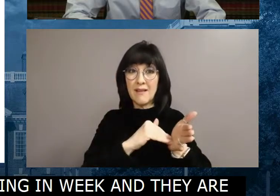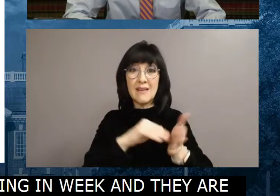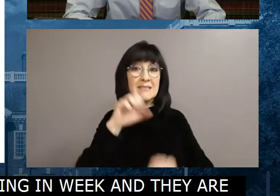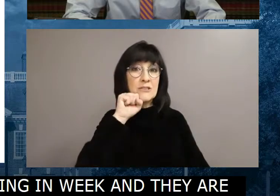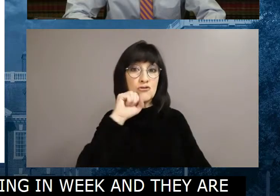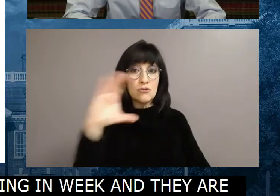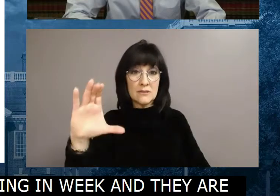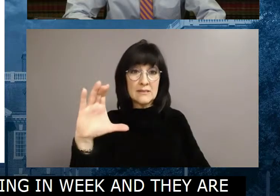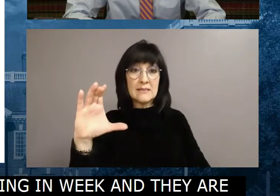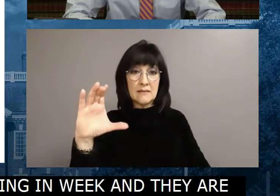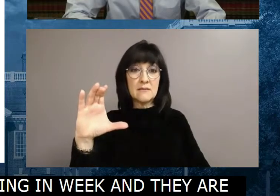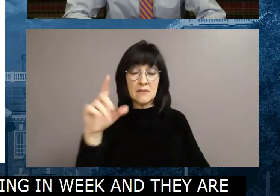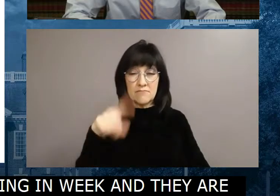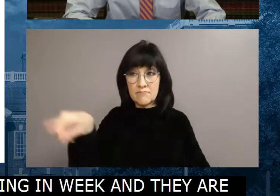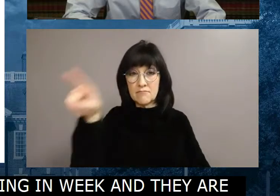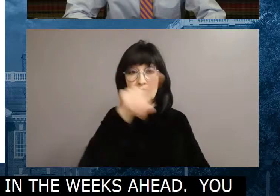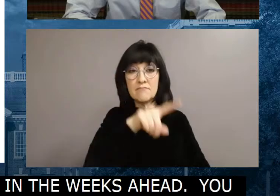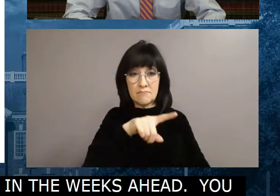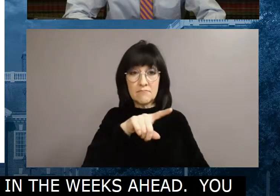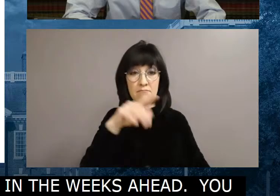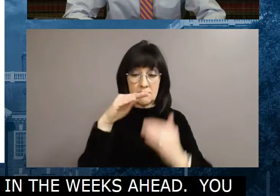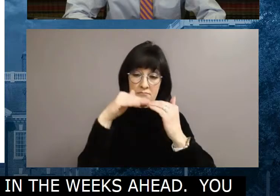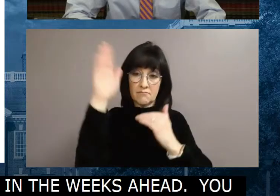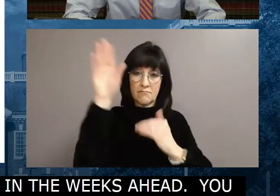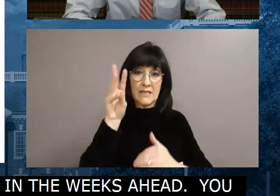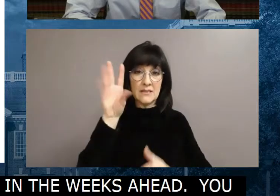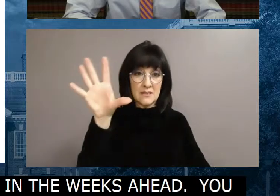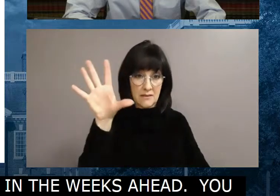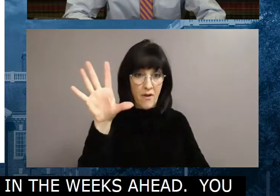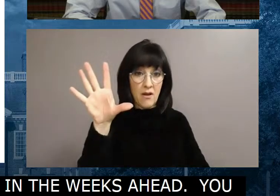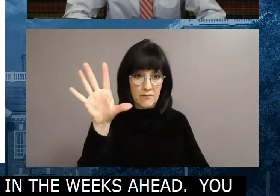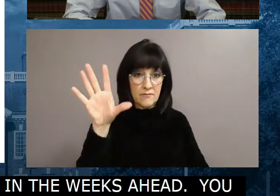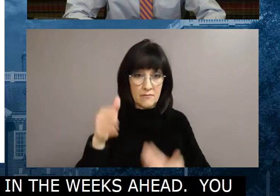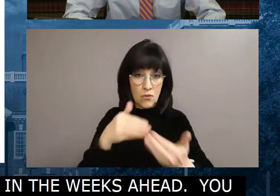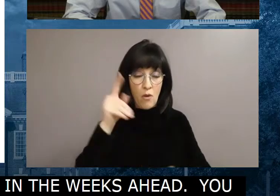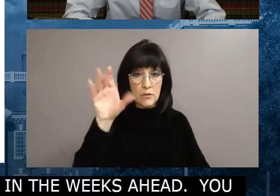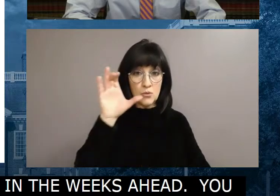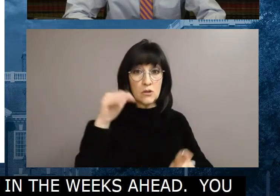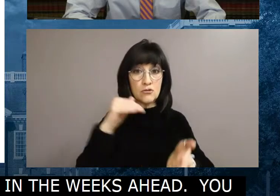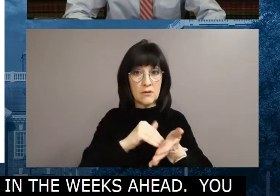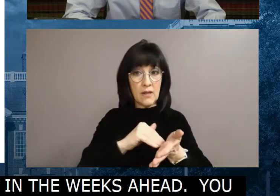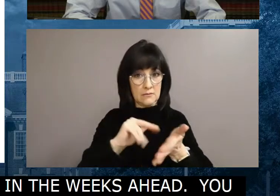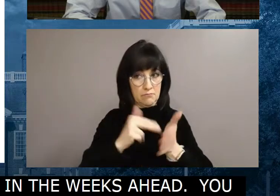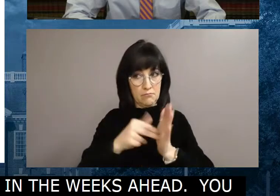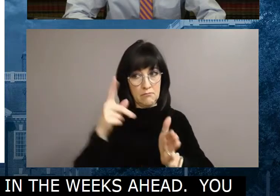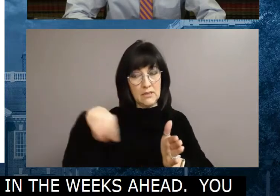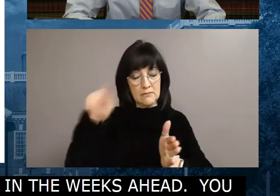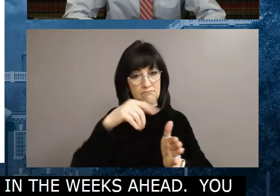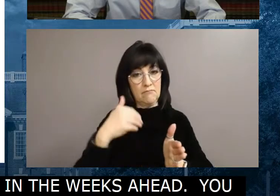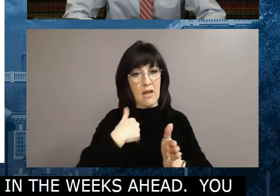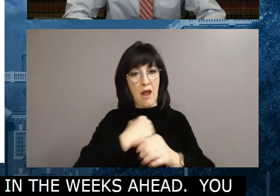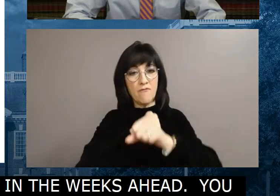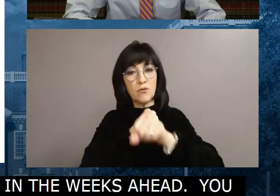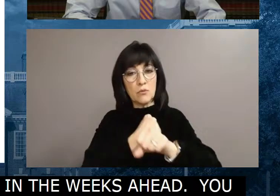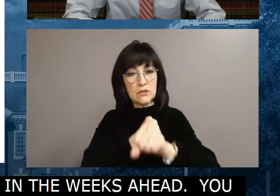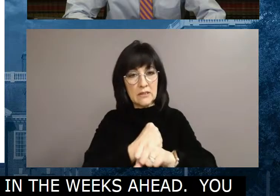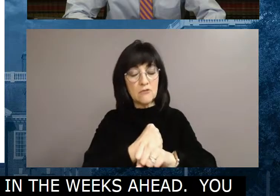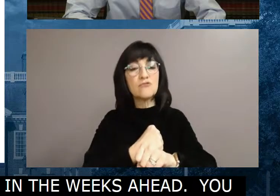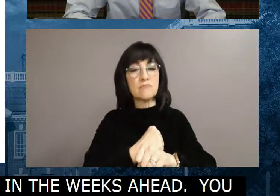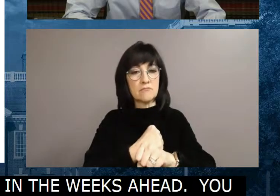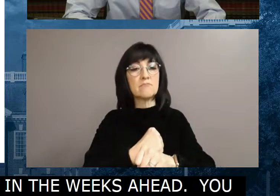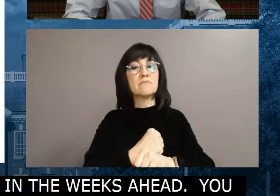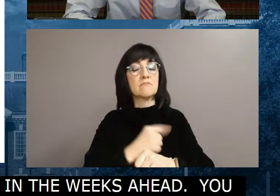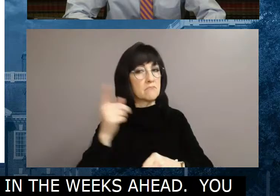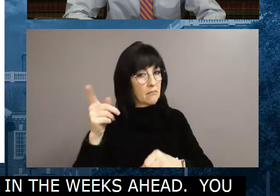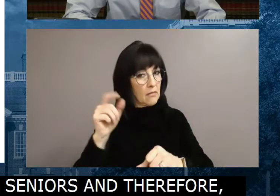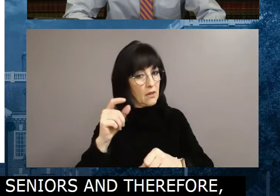65 and older have been fully vaccinated and therefore protected from serious illness, hospitalization, and death. And